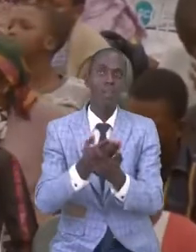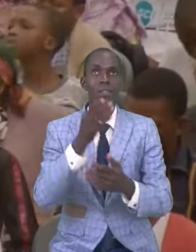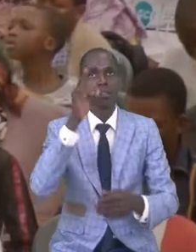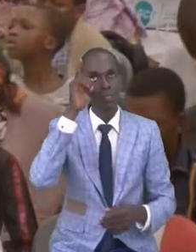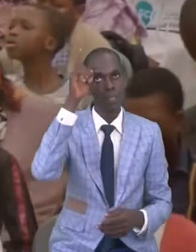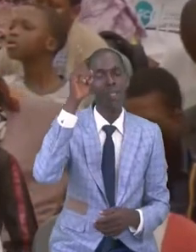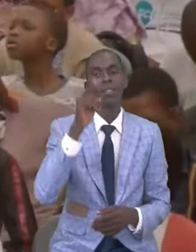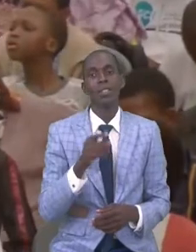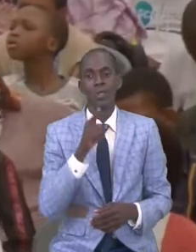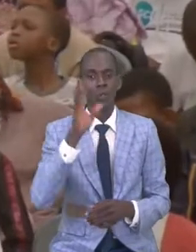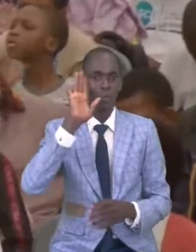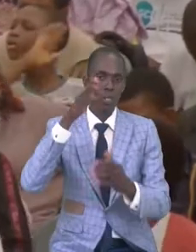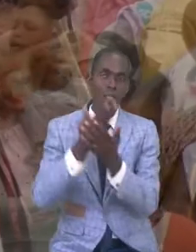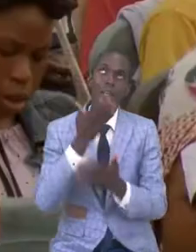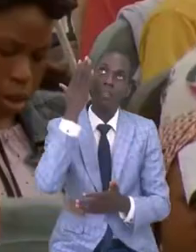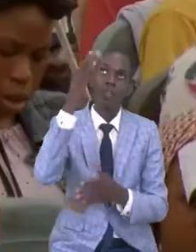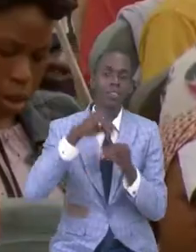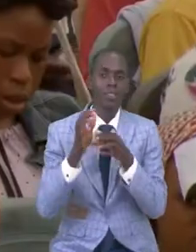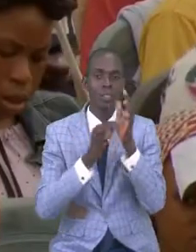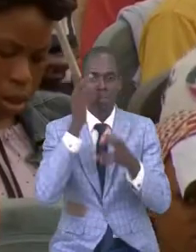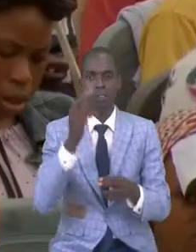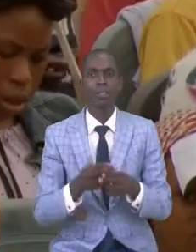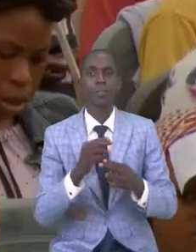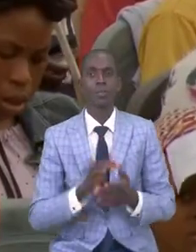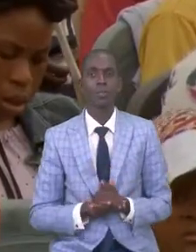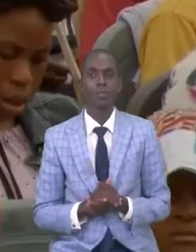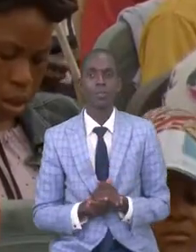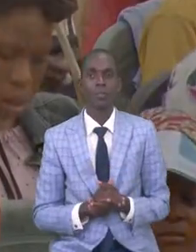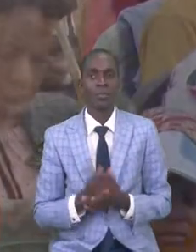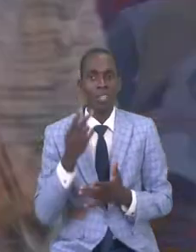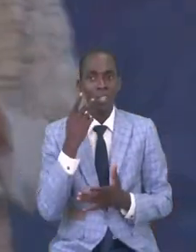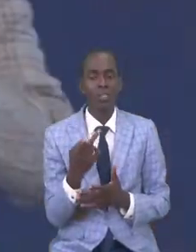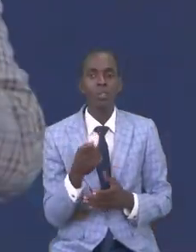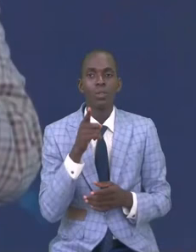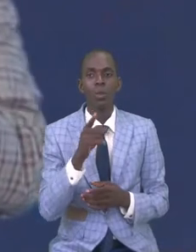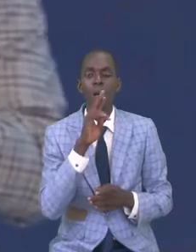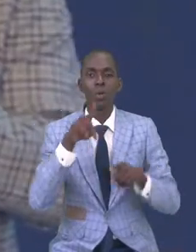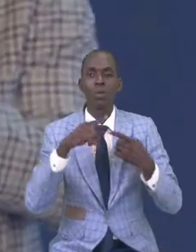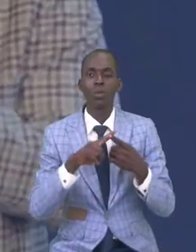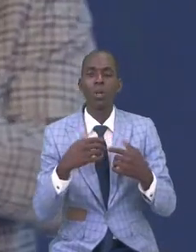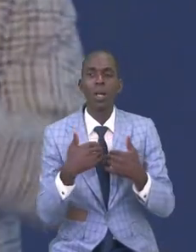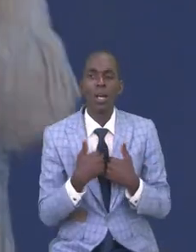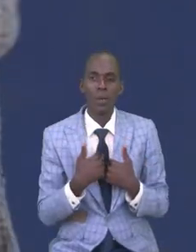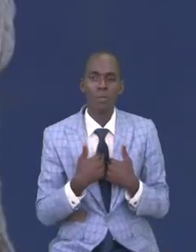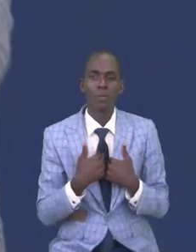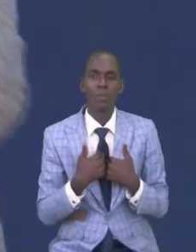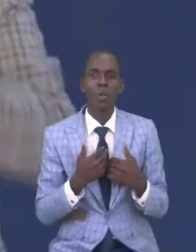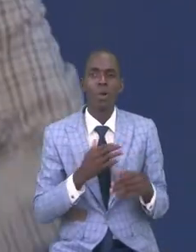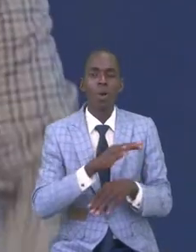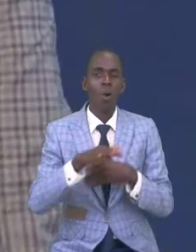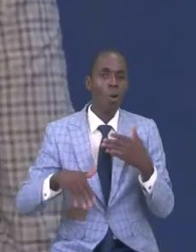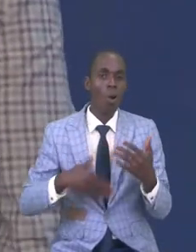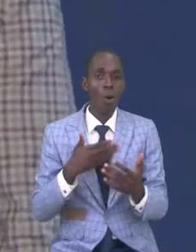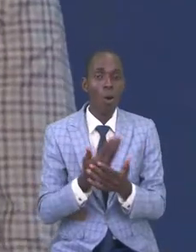there. You'll get there in Jesus' name. Now, you see the brain we have, all the